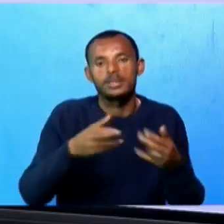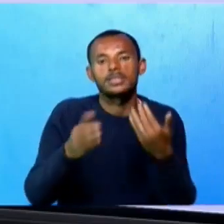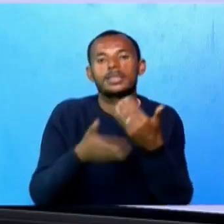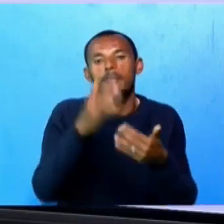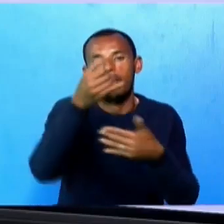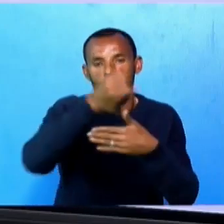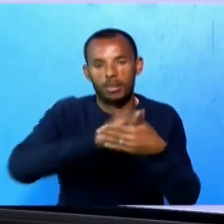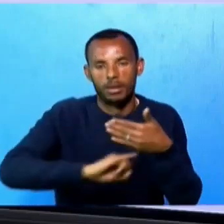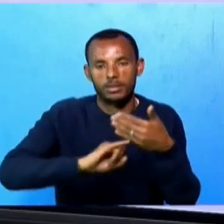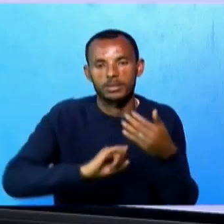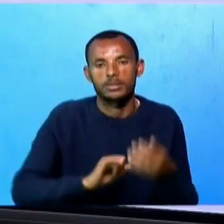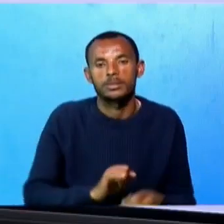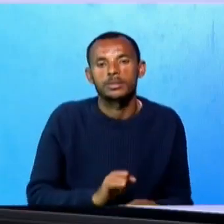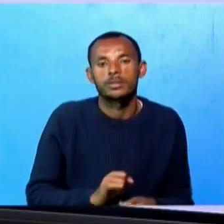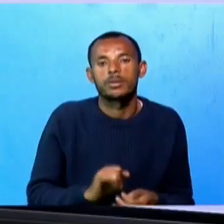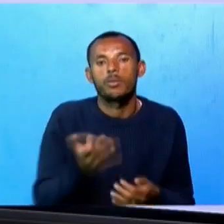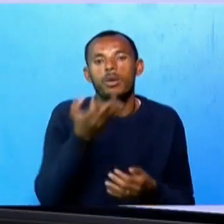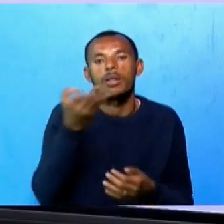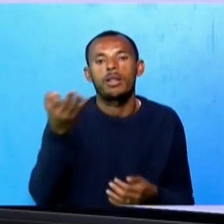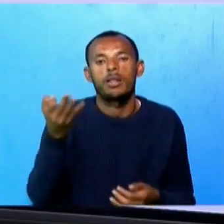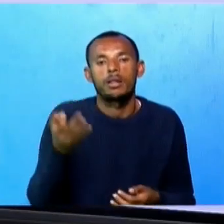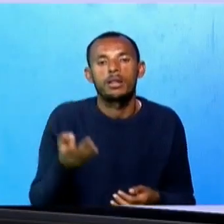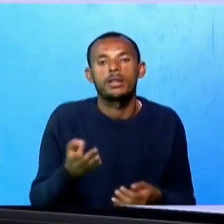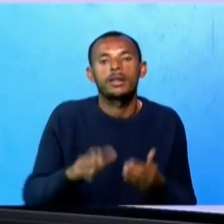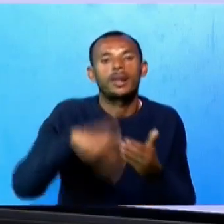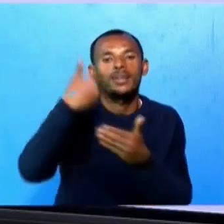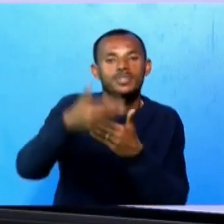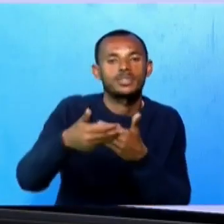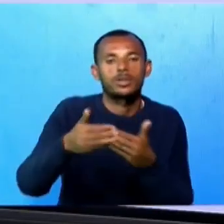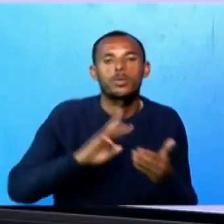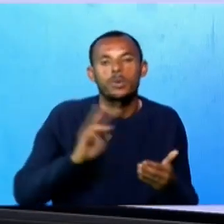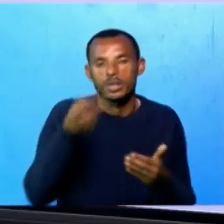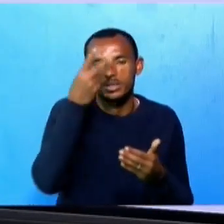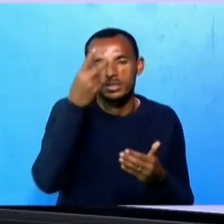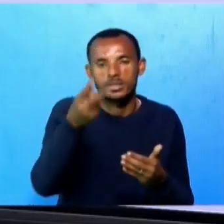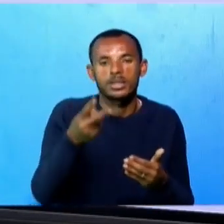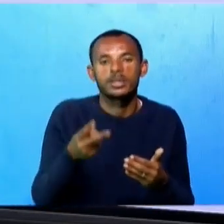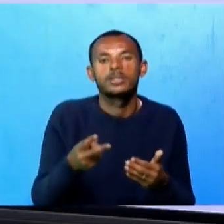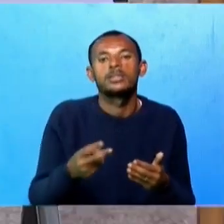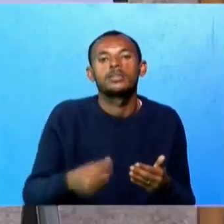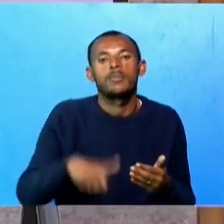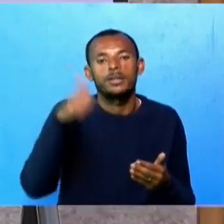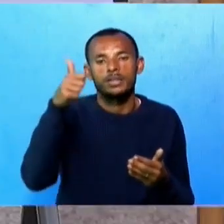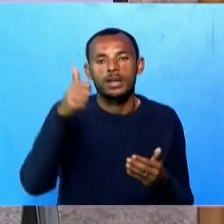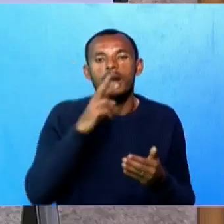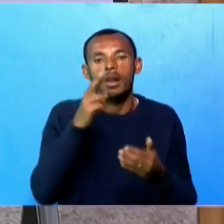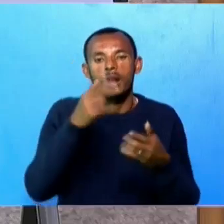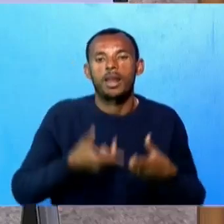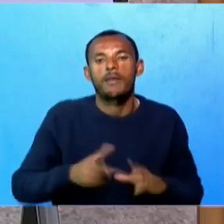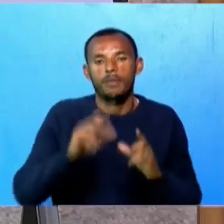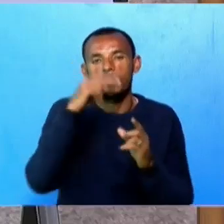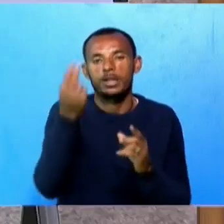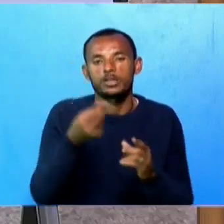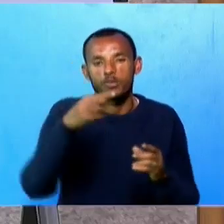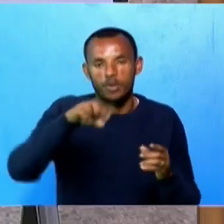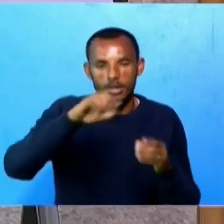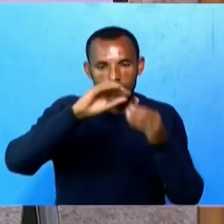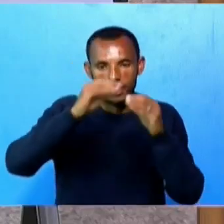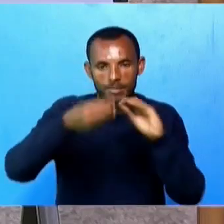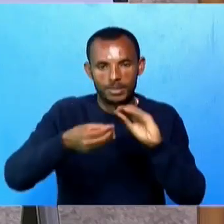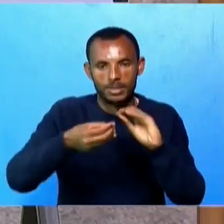interest. Well, next, we will see some other real-life applications of rational